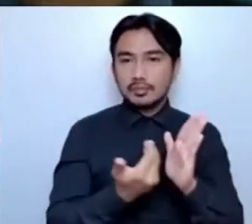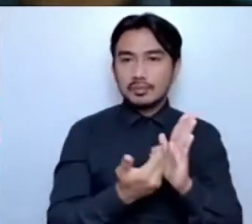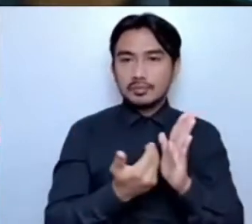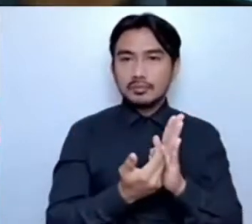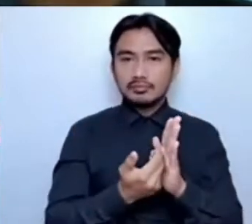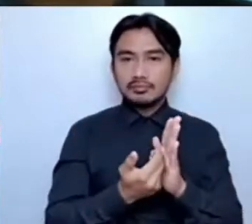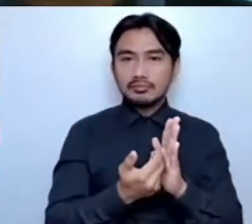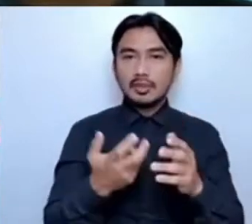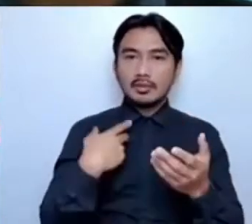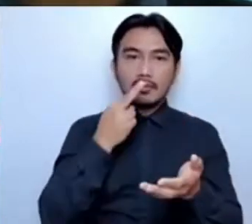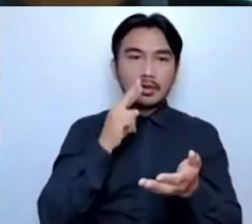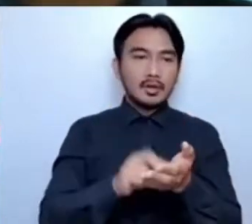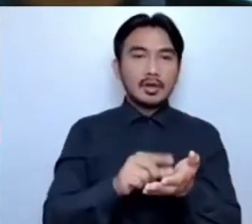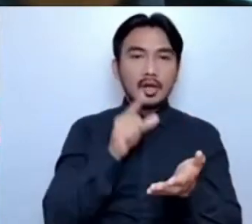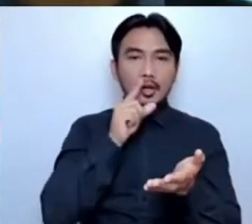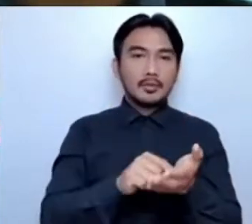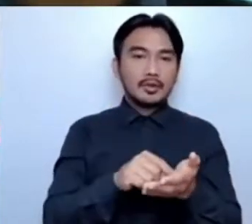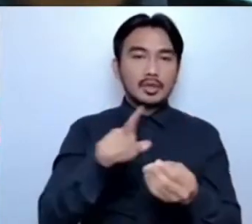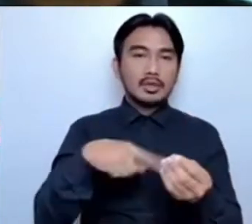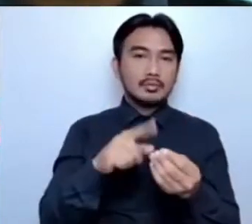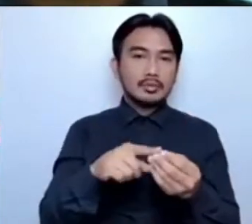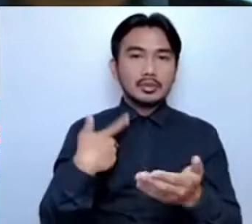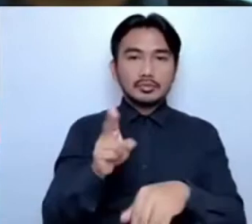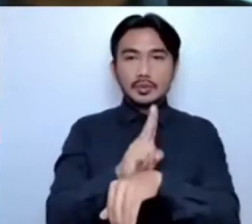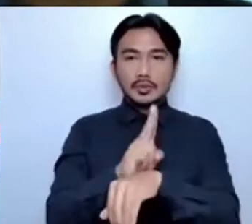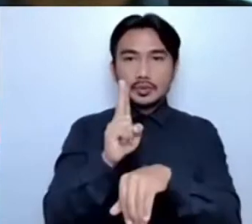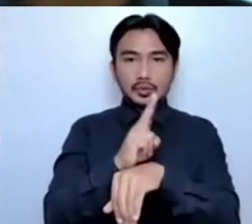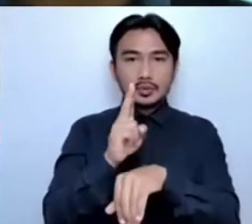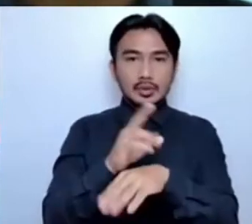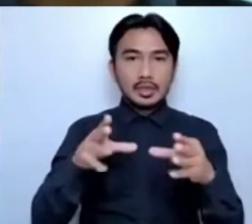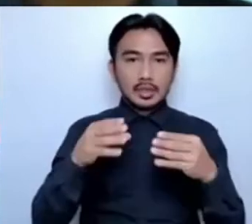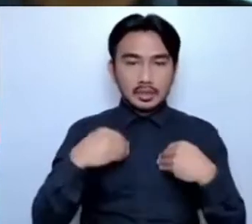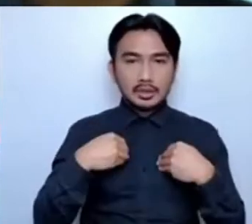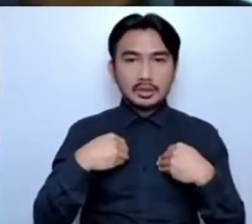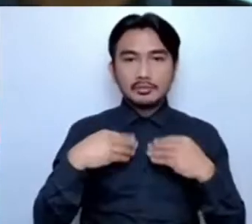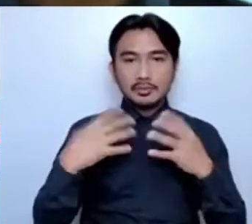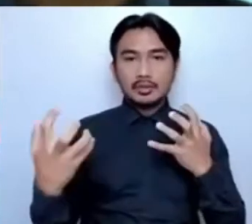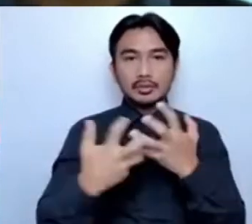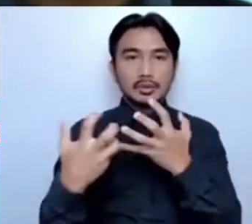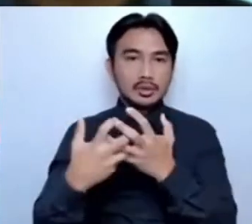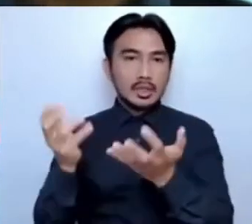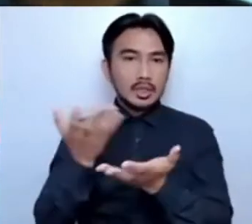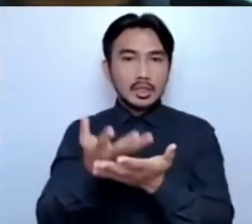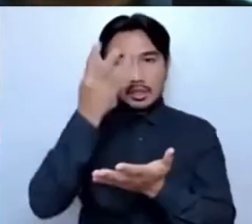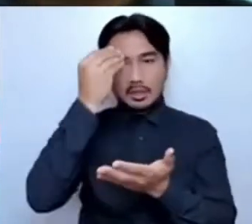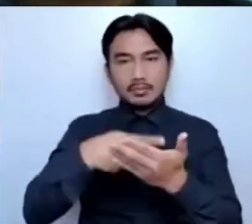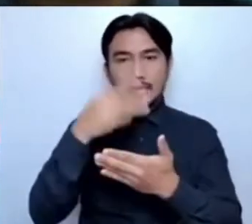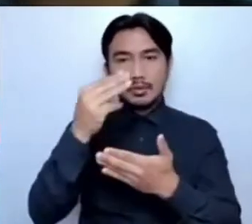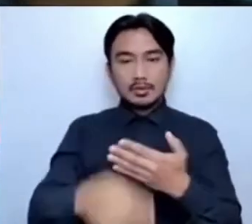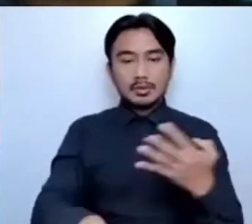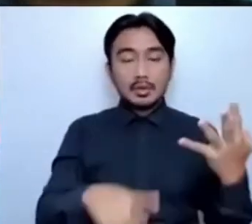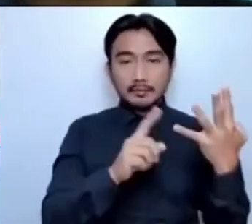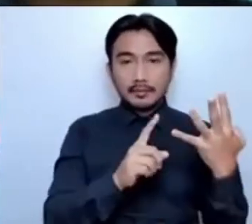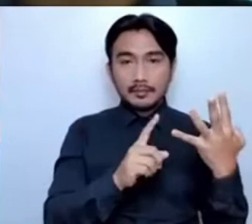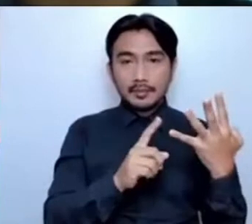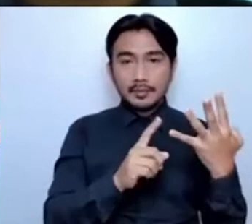or technical report on the implementation of an adapted or contextualized learning program. And MOV 4,